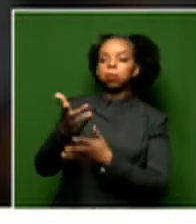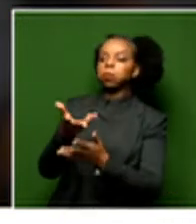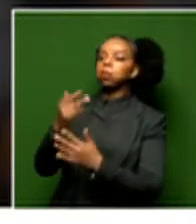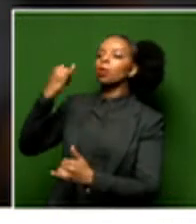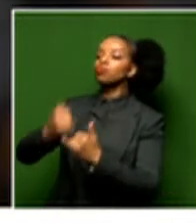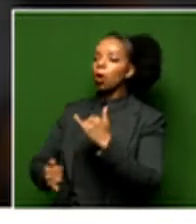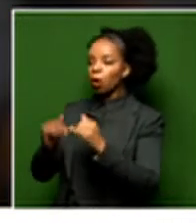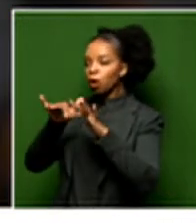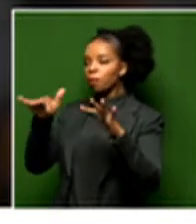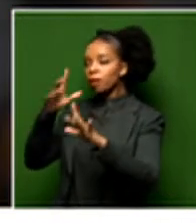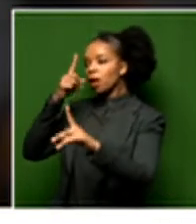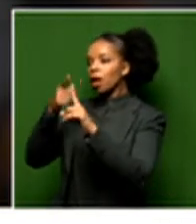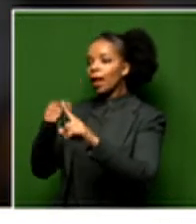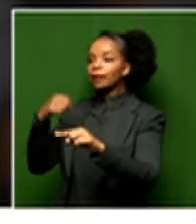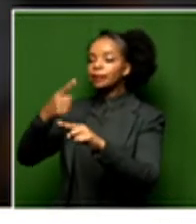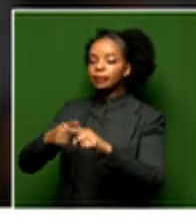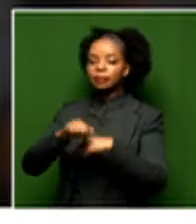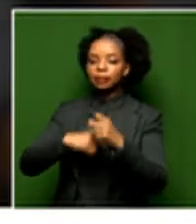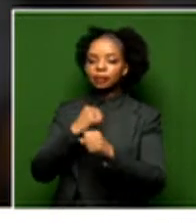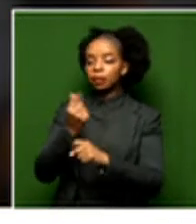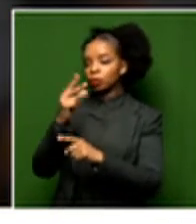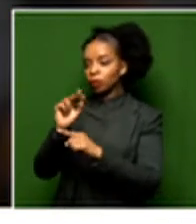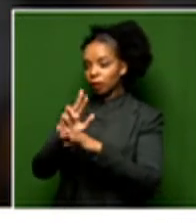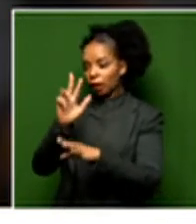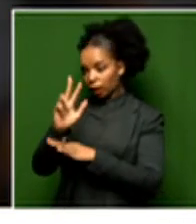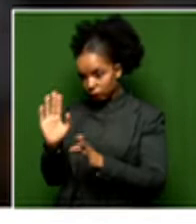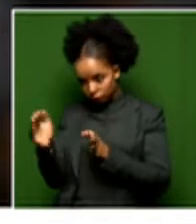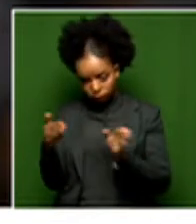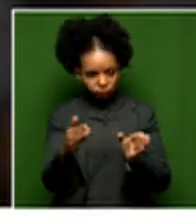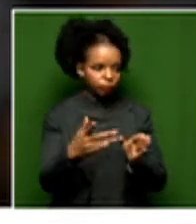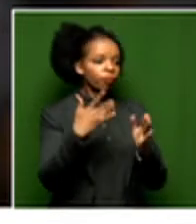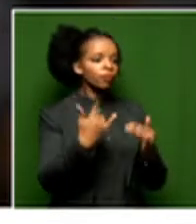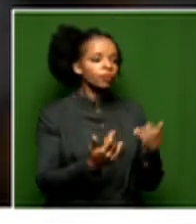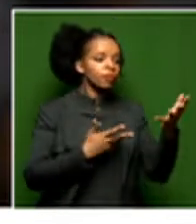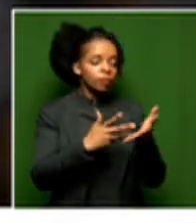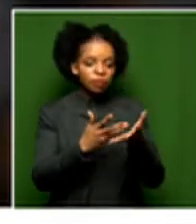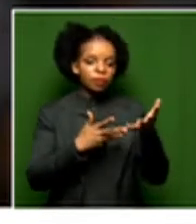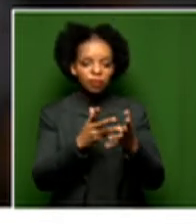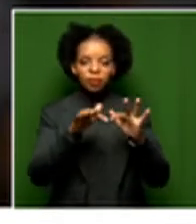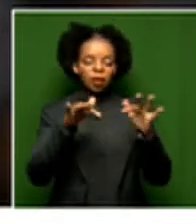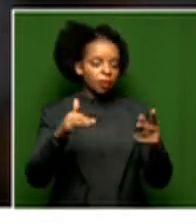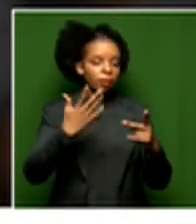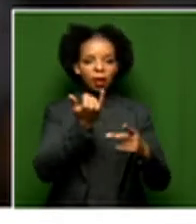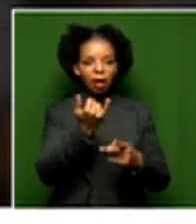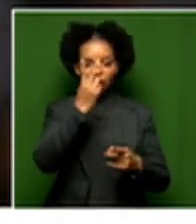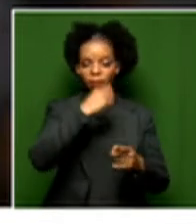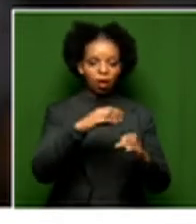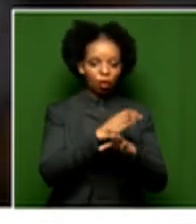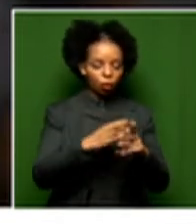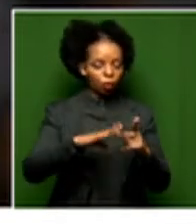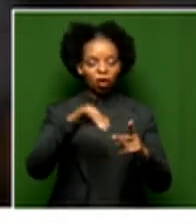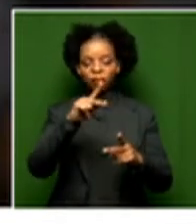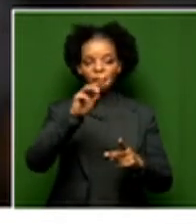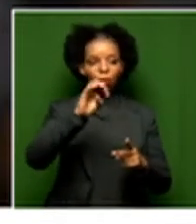until 2018, where we started to communicate to the right people, the likes of Black Folk. We started to notice us, the Questers of this world, and all